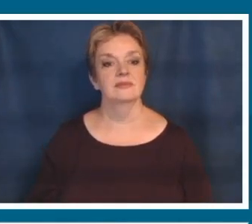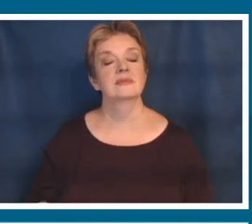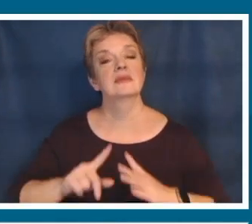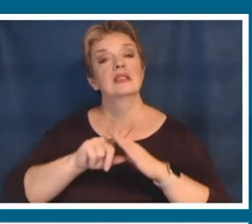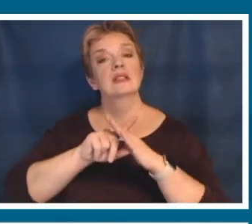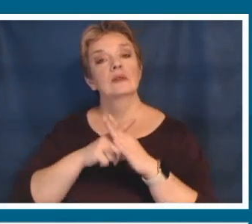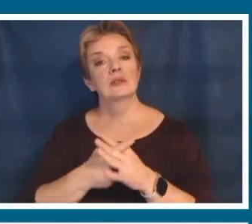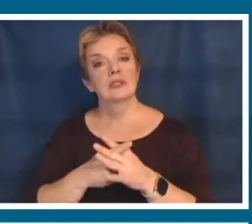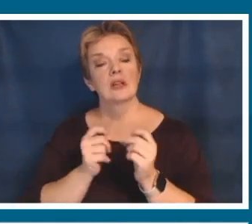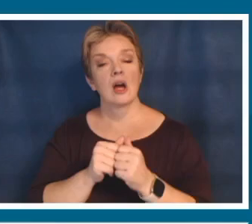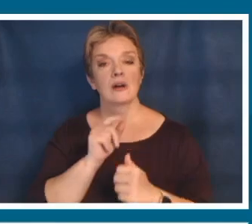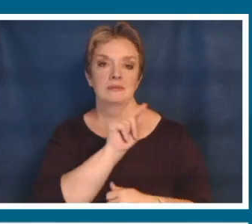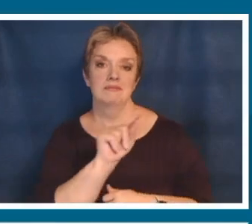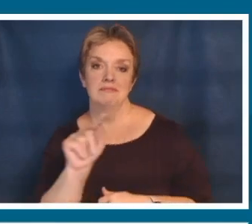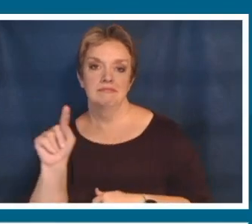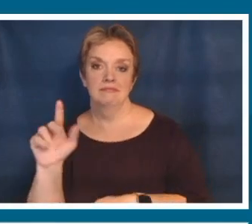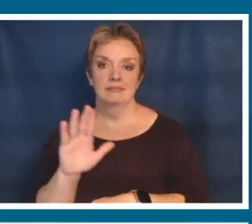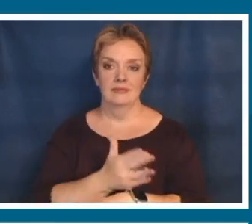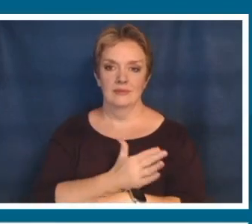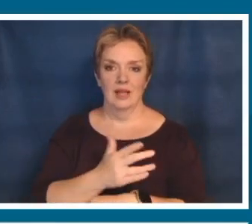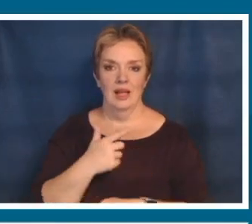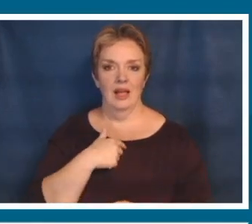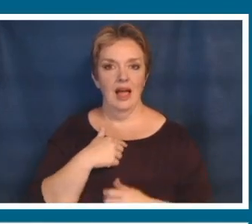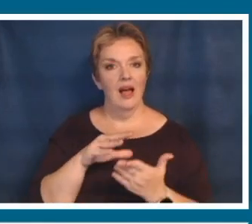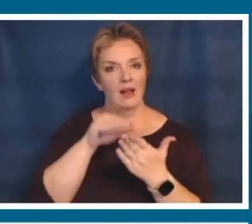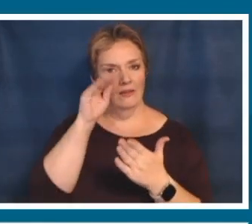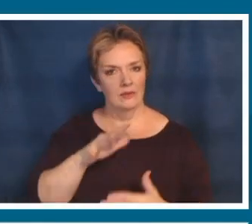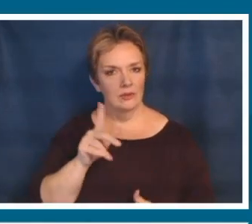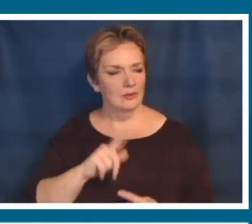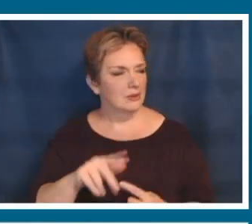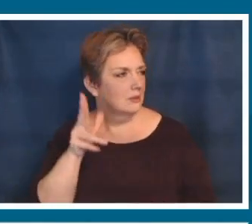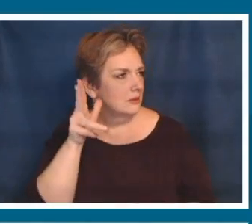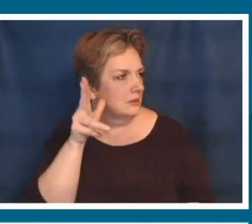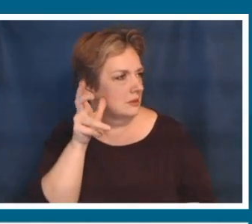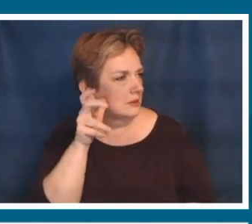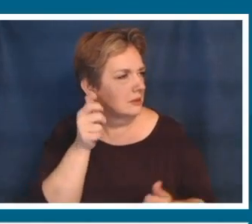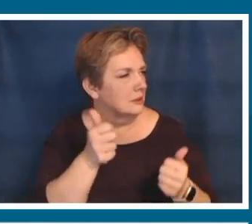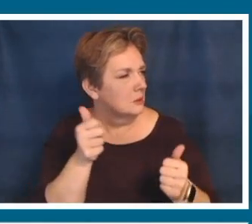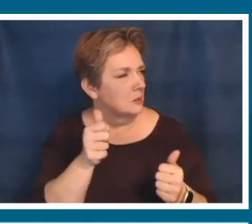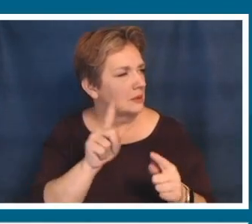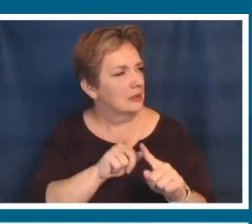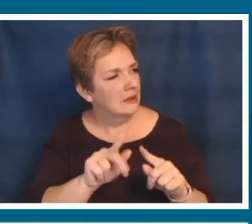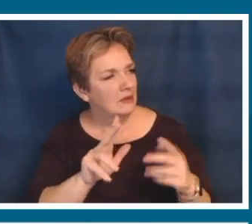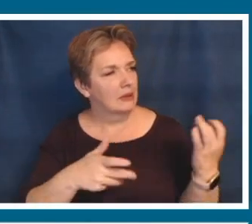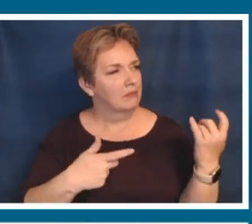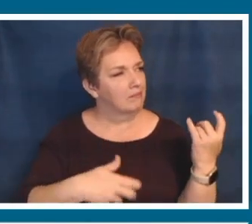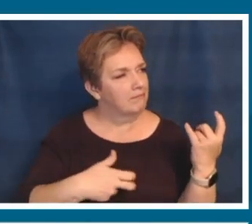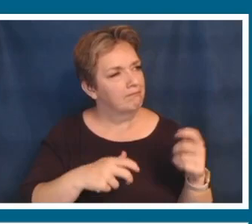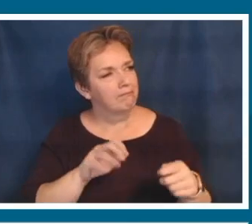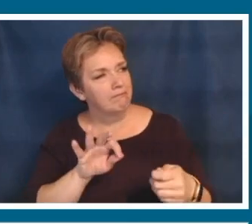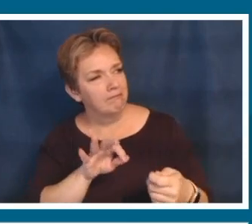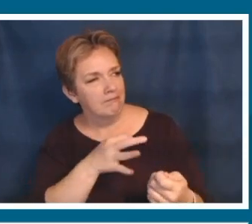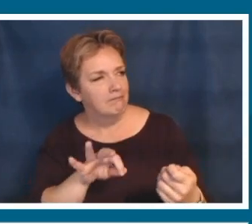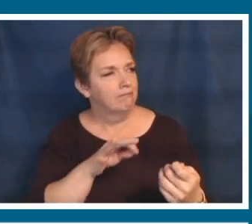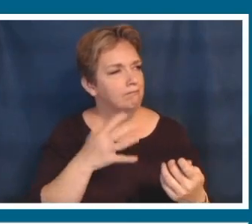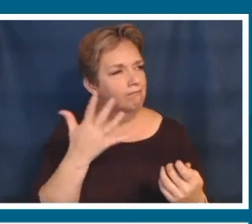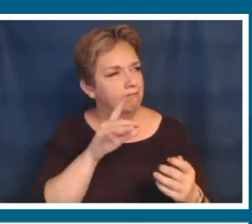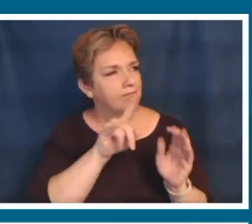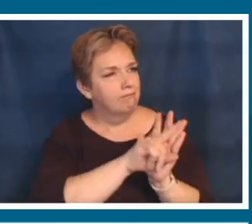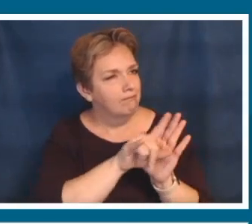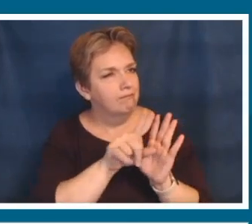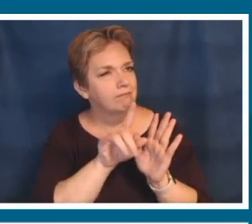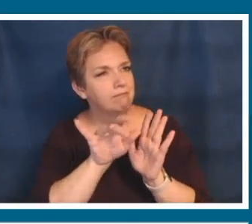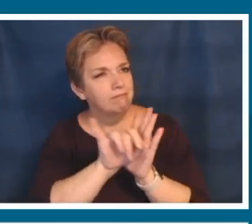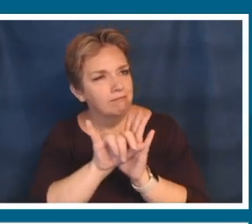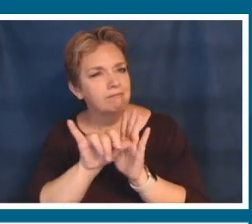students listen for instrumental sounds that they recognize, and then also listen to the lyrics and take note of lyrics